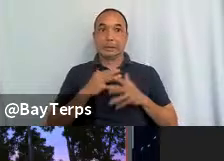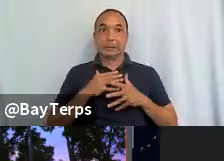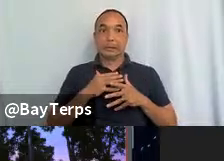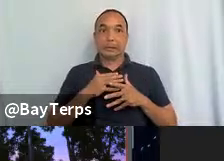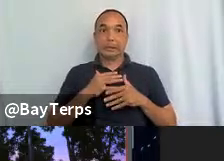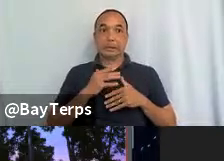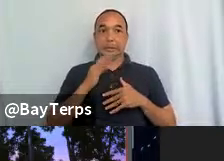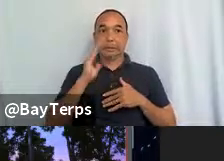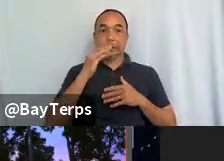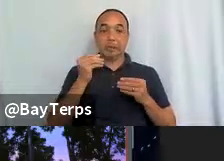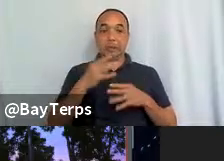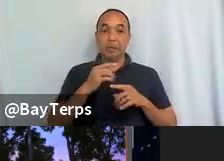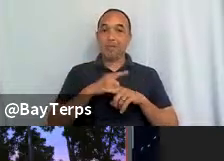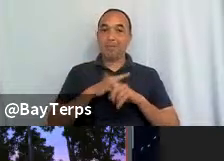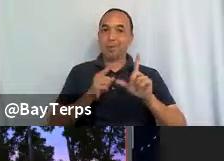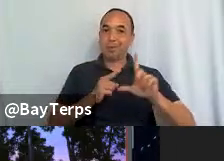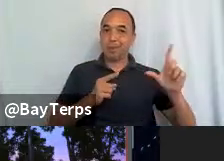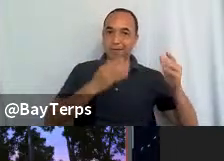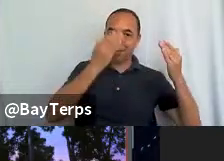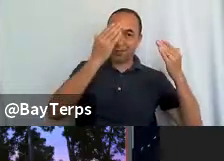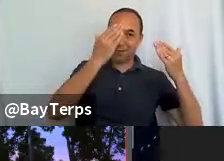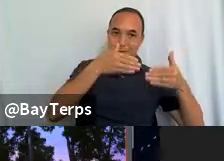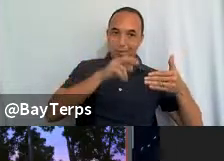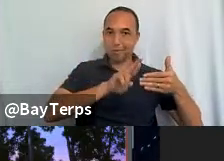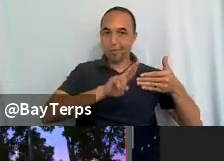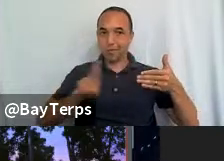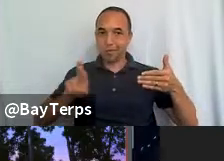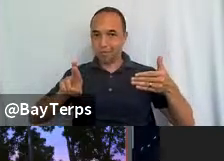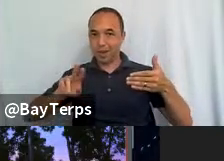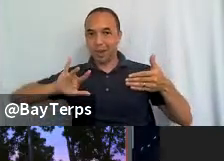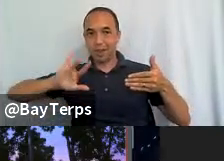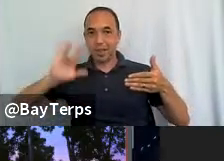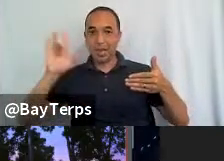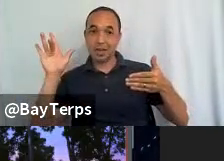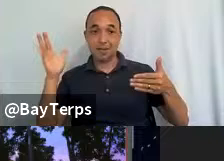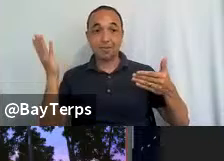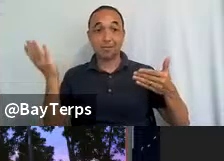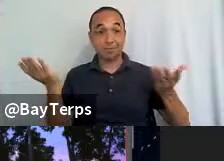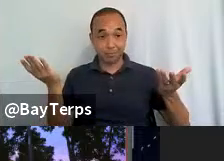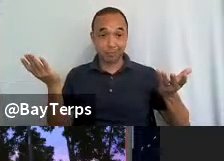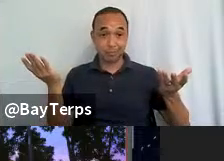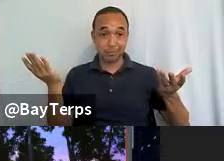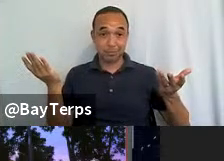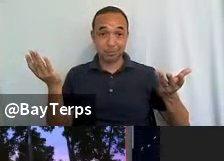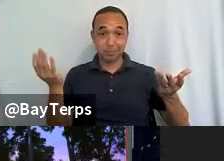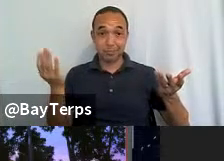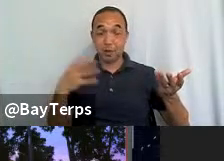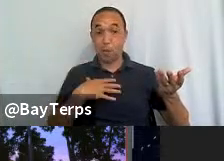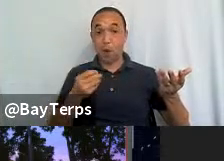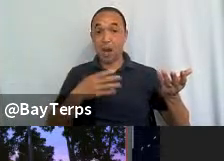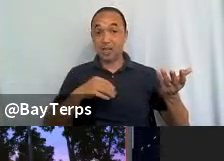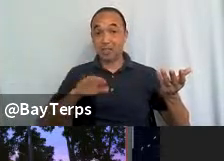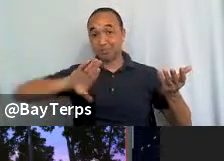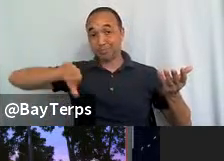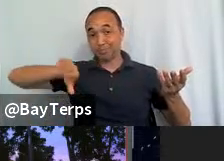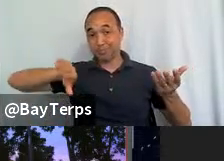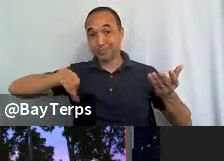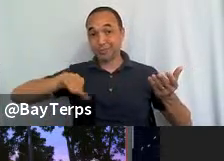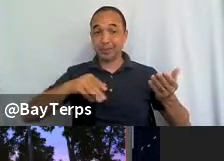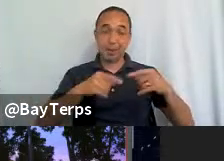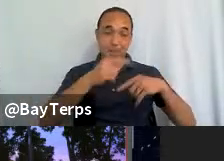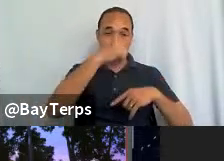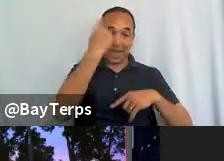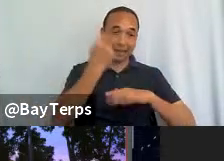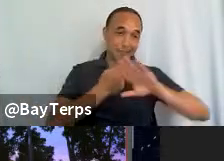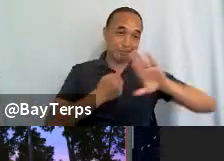left side is your darks, the right side is your lights. So anything that is white is going to be right here, anything that's black